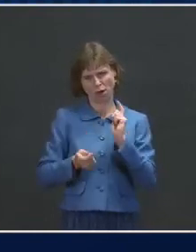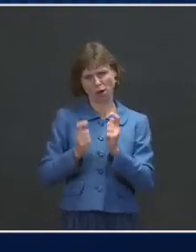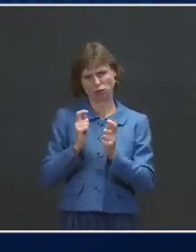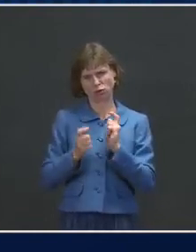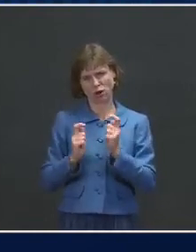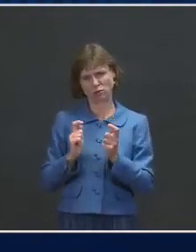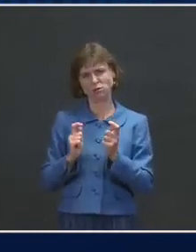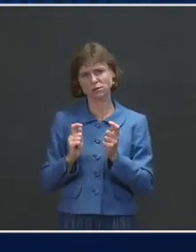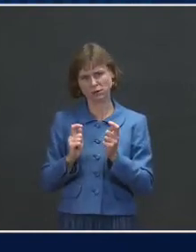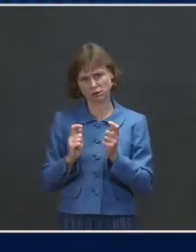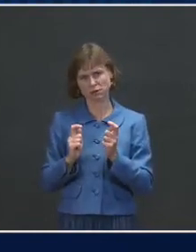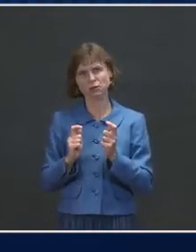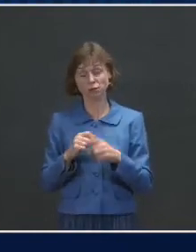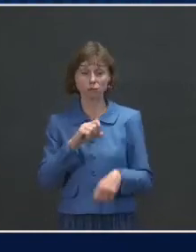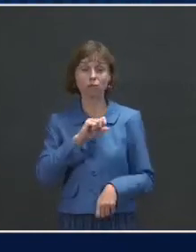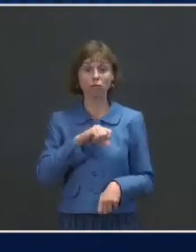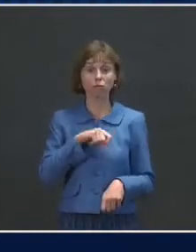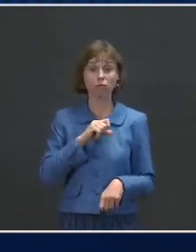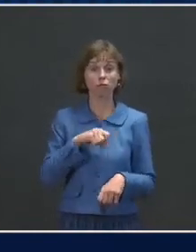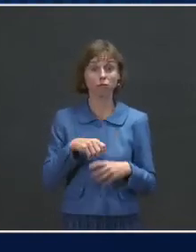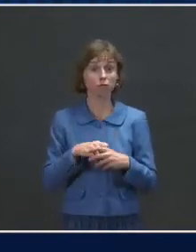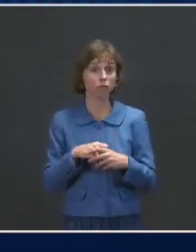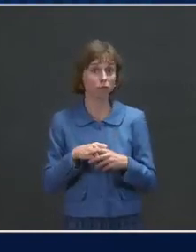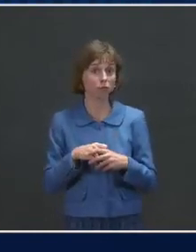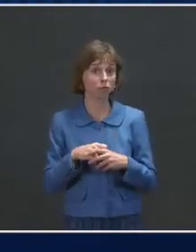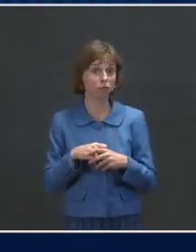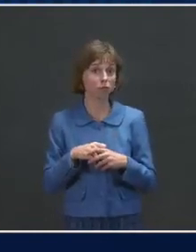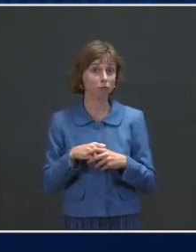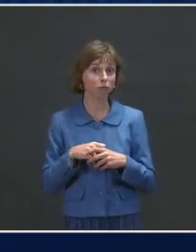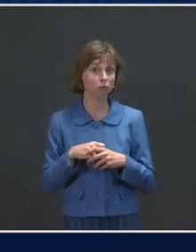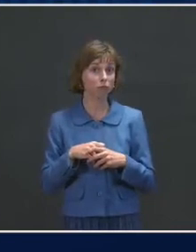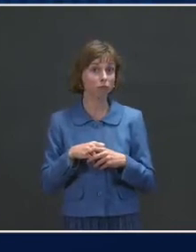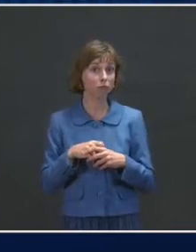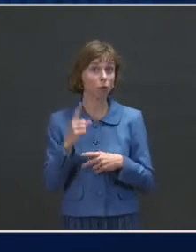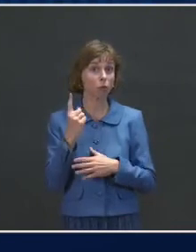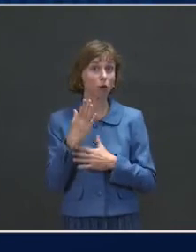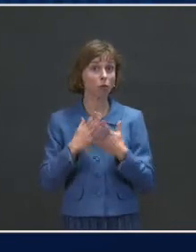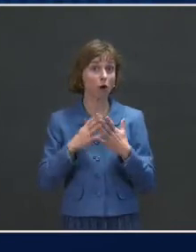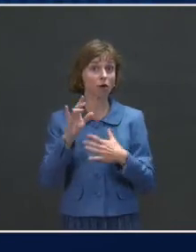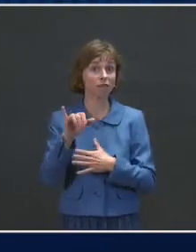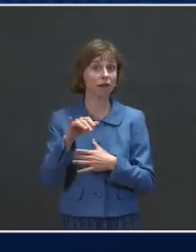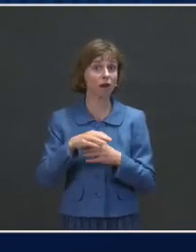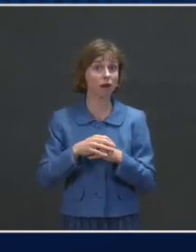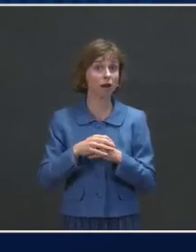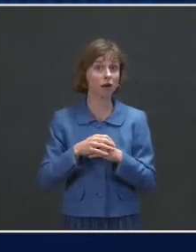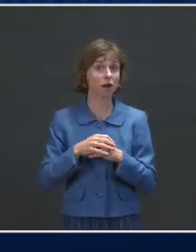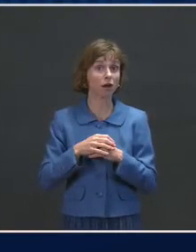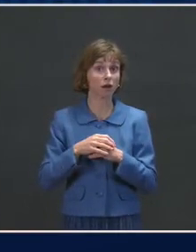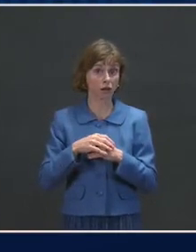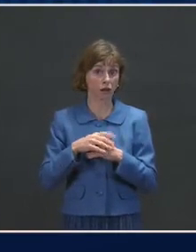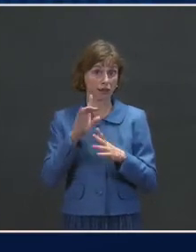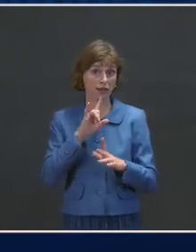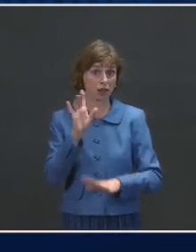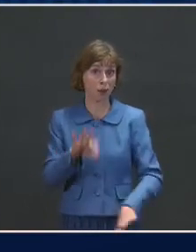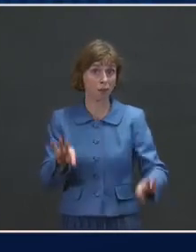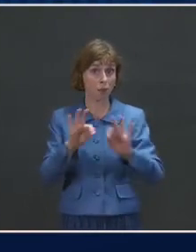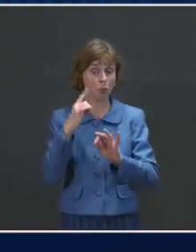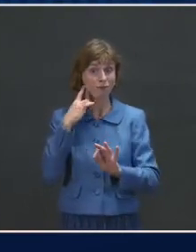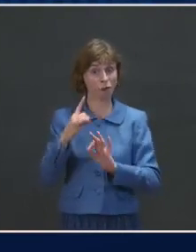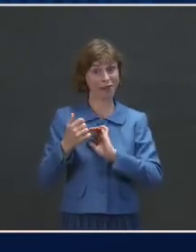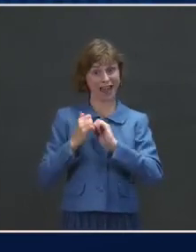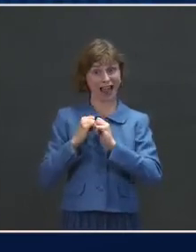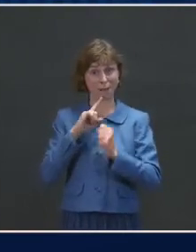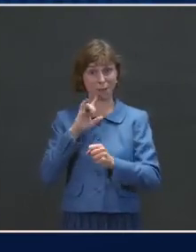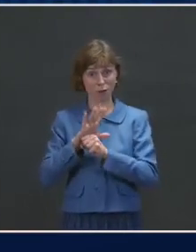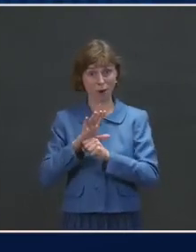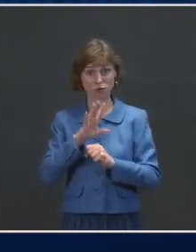could be adjustments to the ARP. One component of that is that was really important as far as campaign promise was the